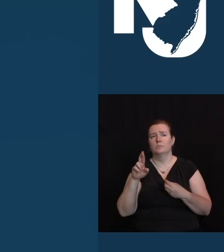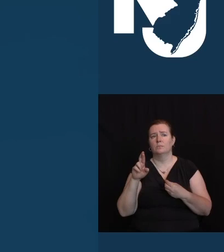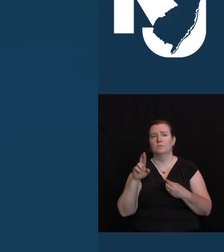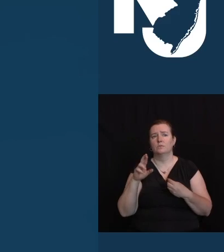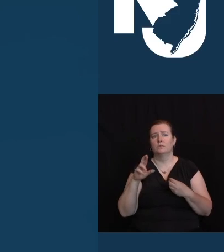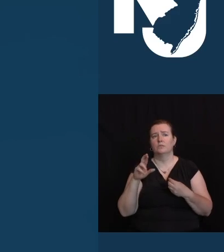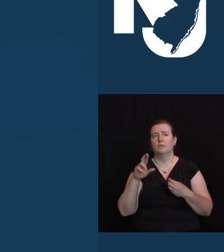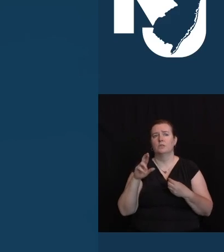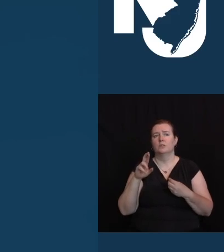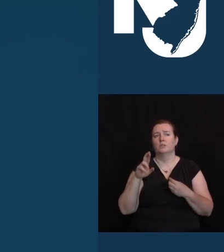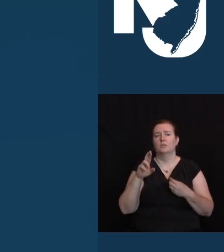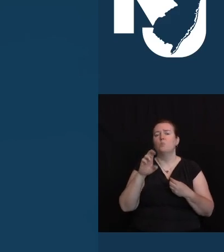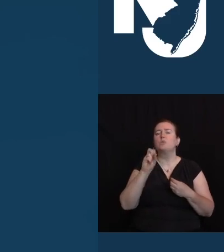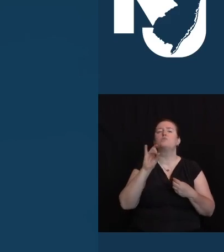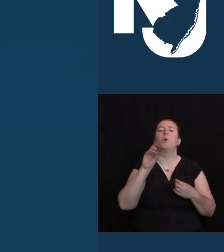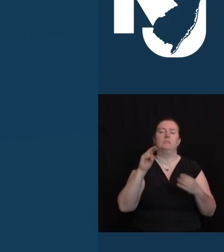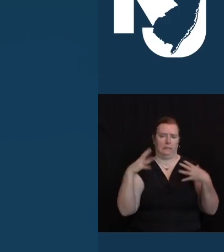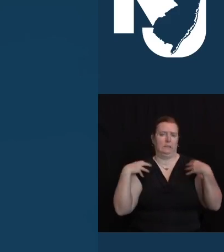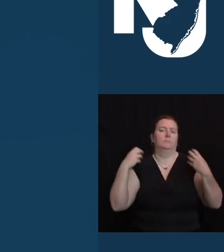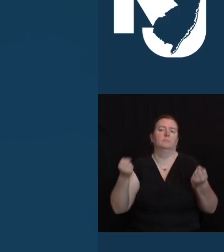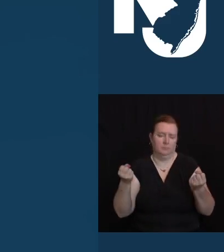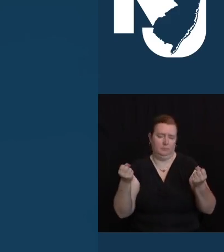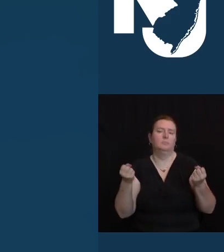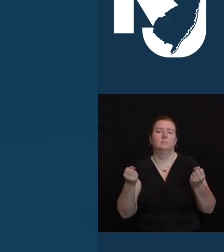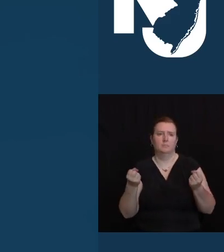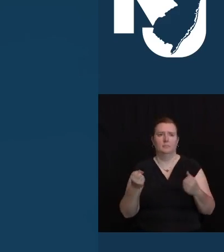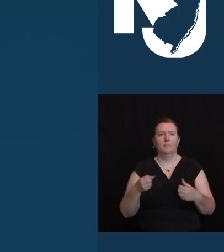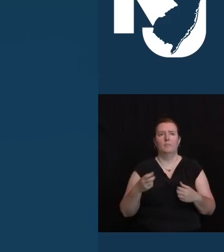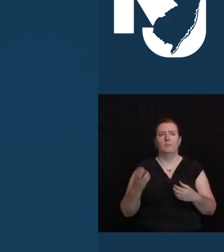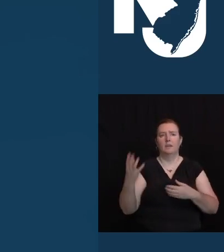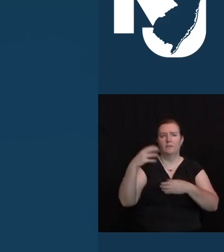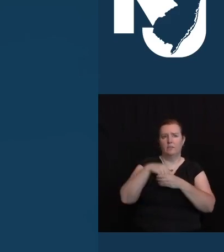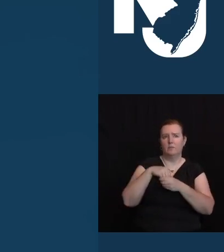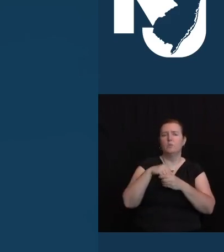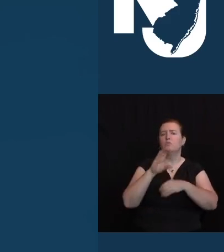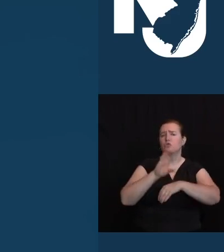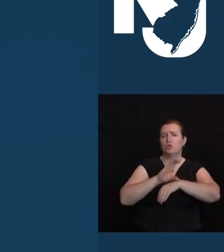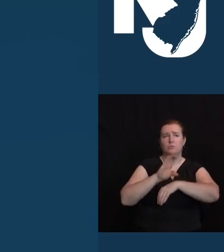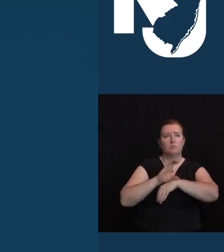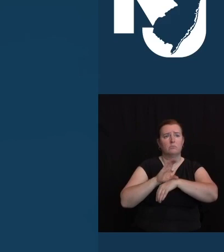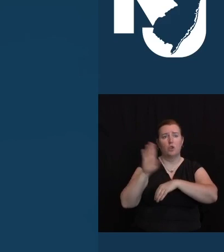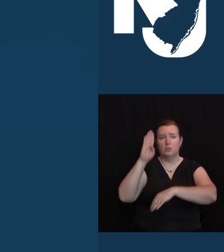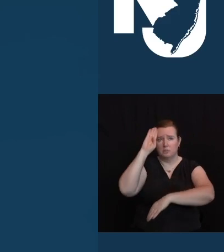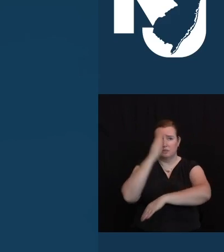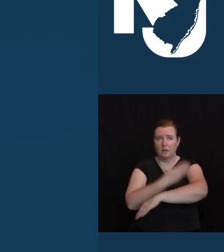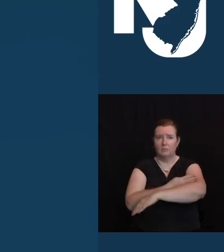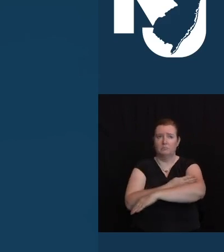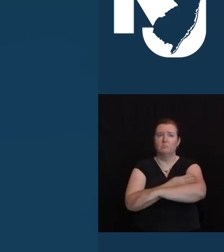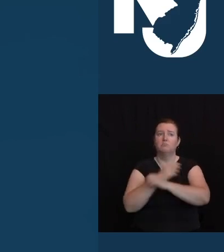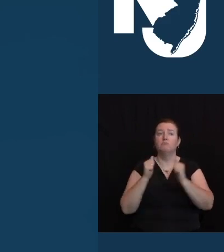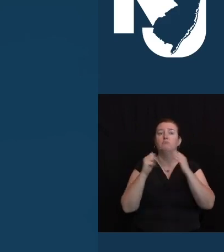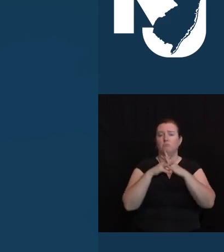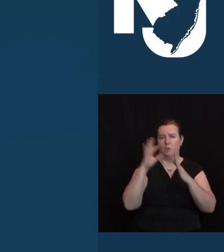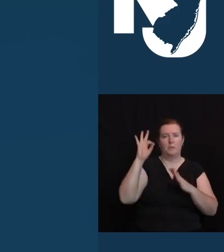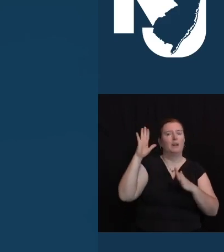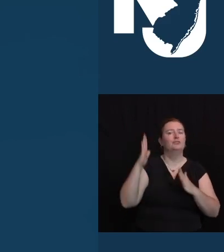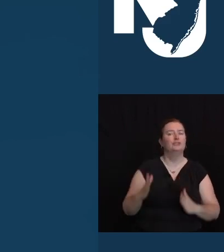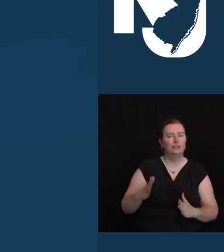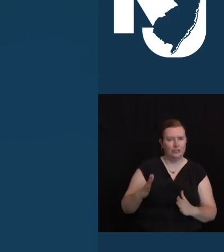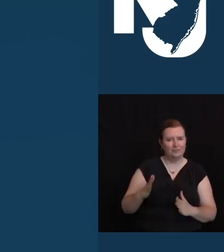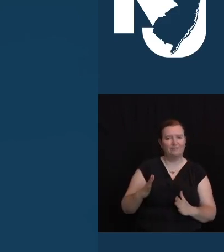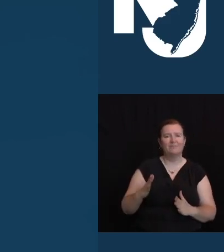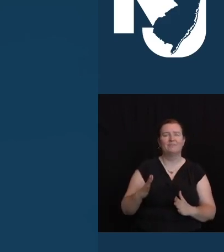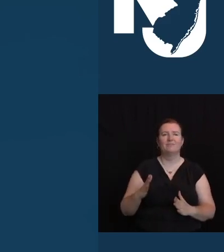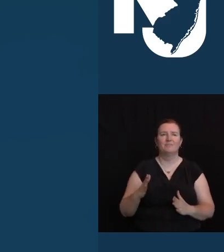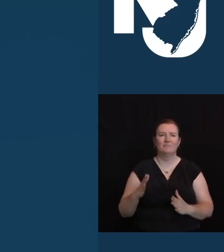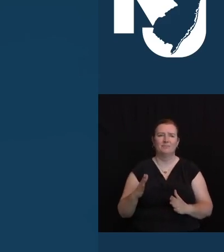Reverend Jerry Wilder. In addition to Reverend Jerry, Mamie leaves also her daughters Linda and Pat, and I had the